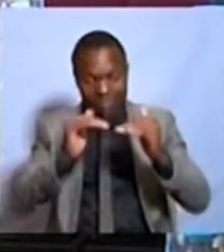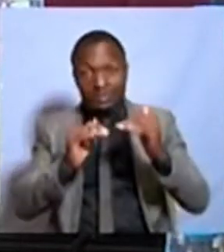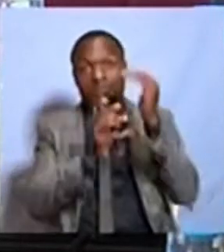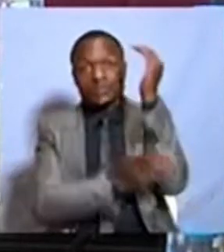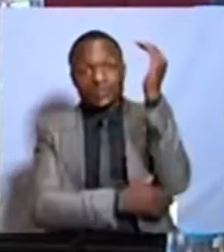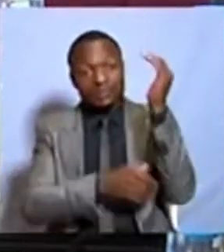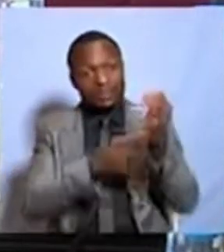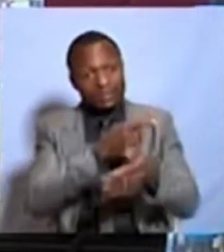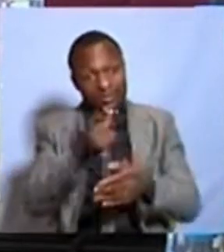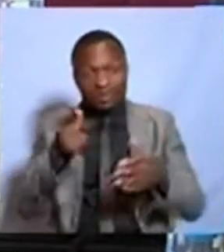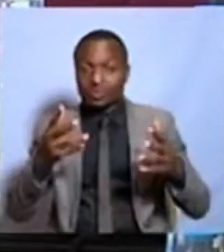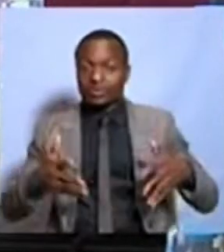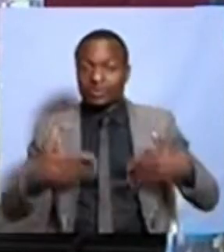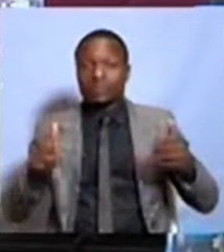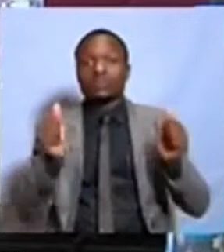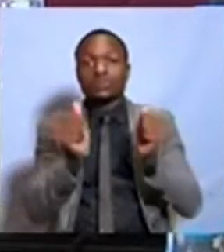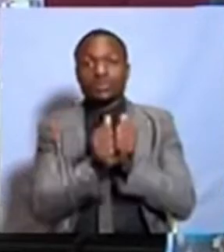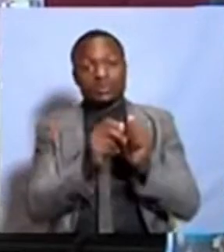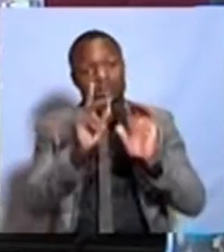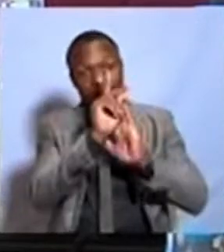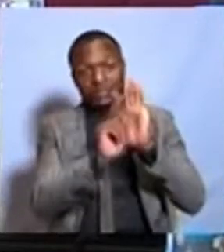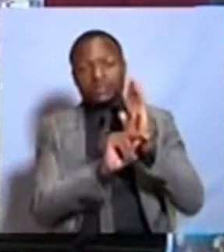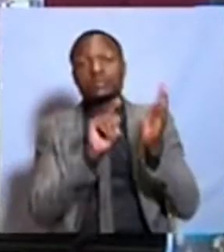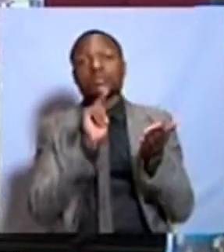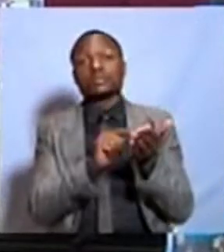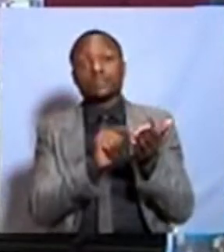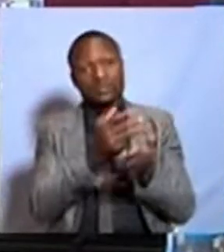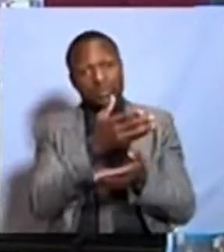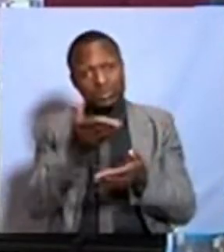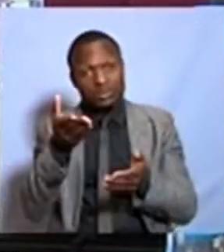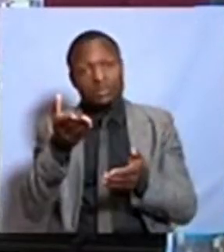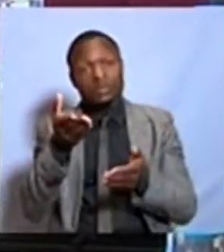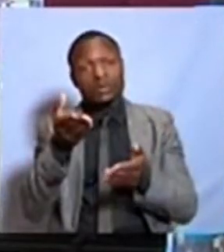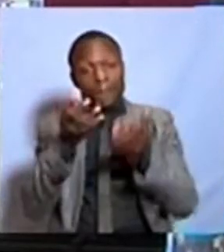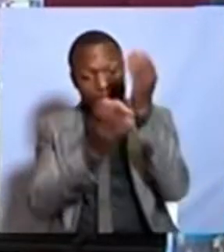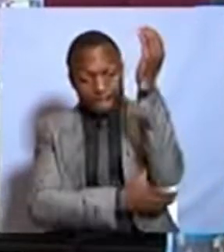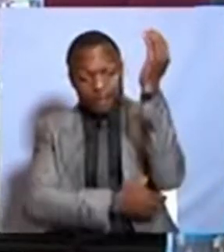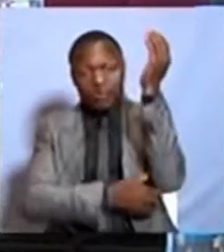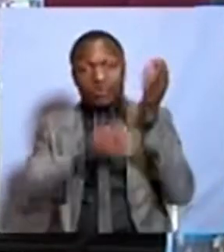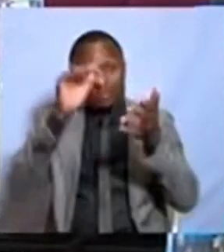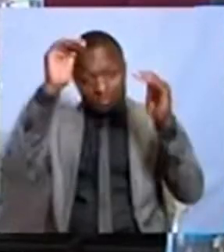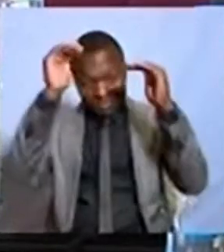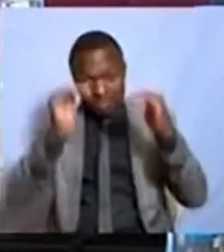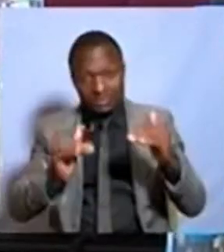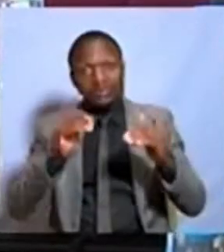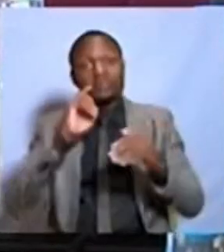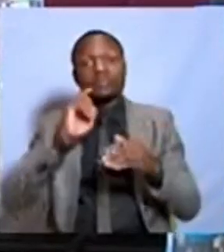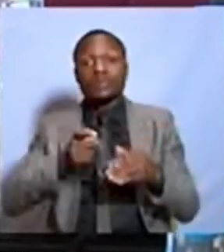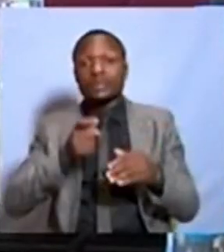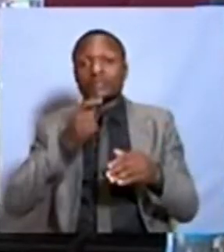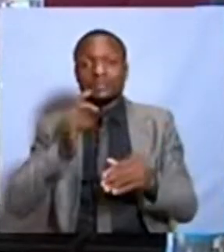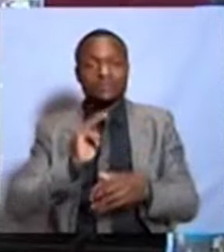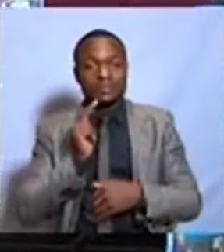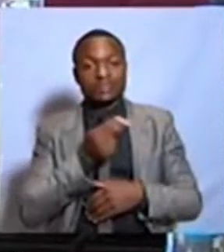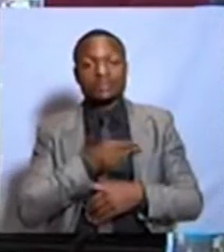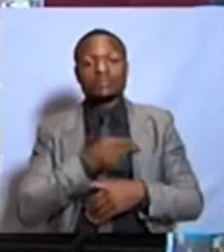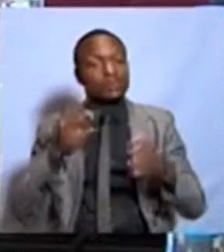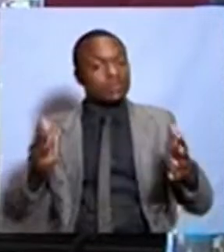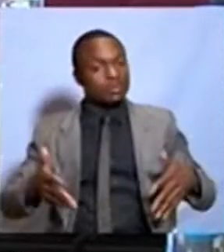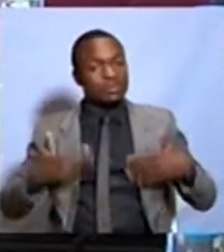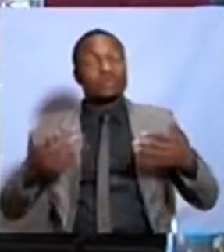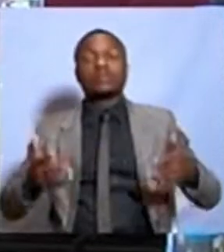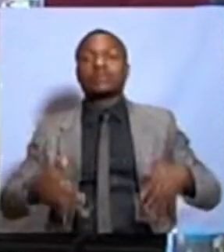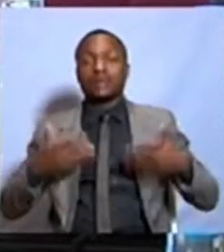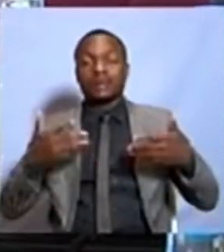measures, and you didn't answer that question. You are for poverty reduction. You need to tell us whether you are happy with the measures, whether they are going to